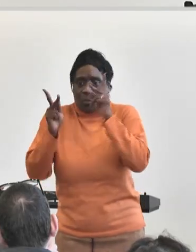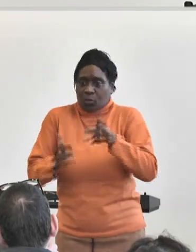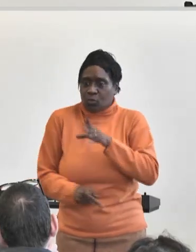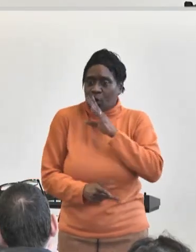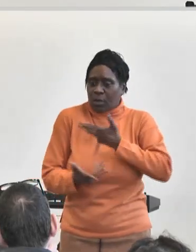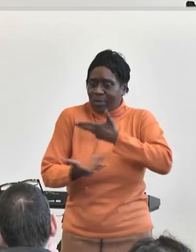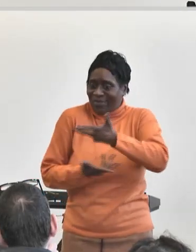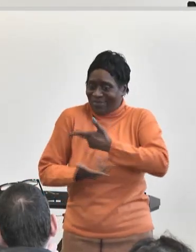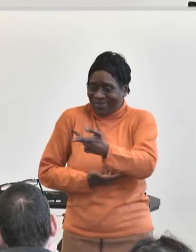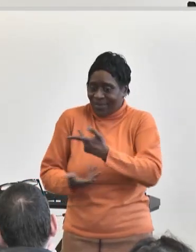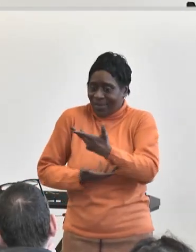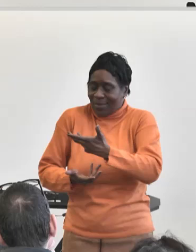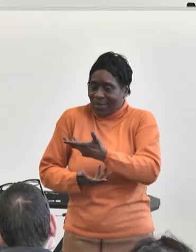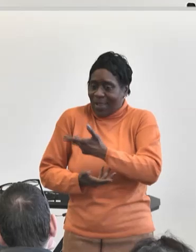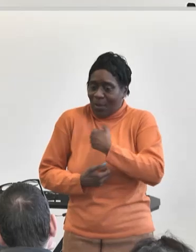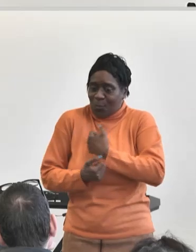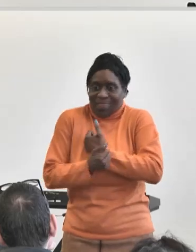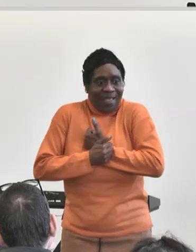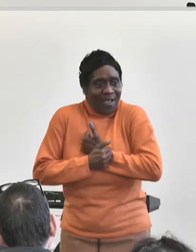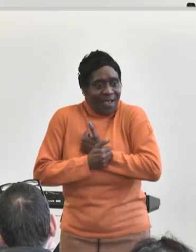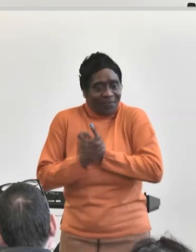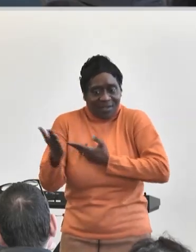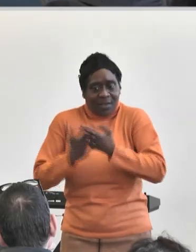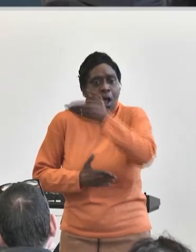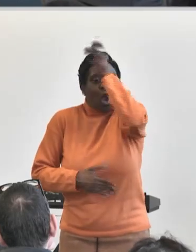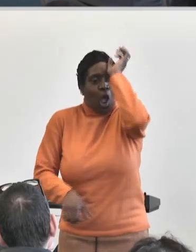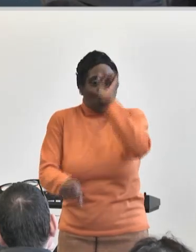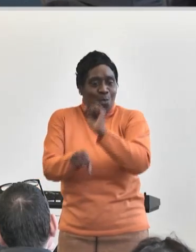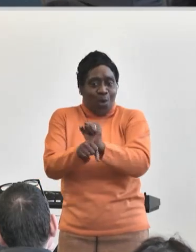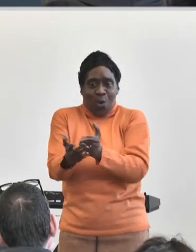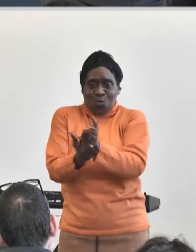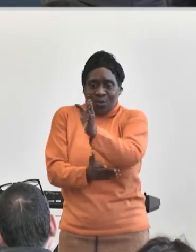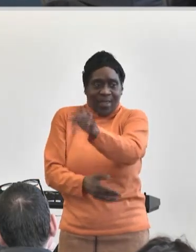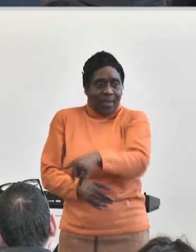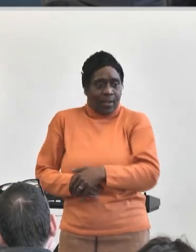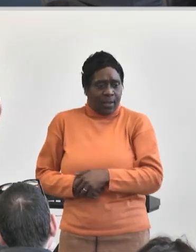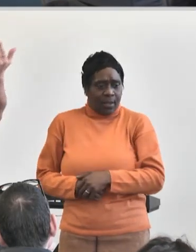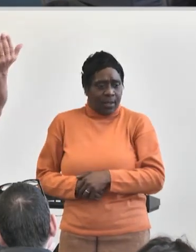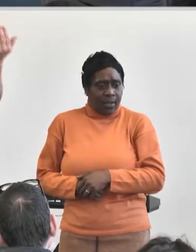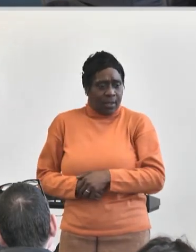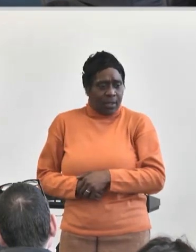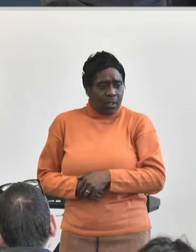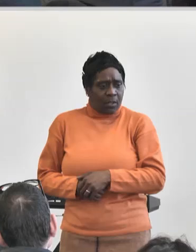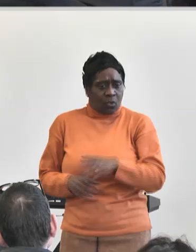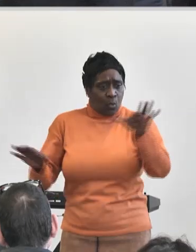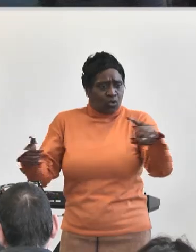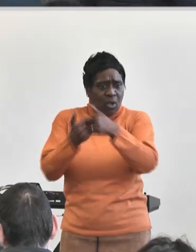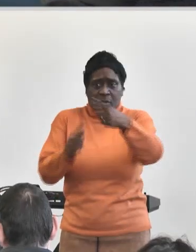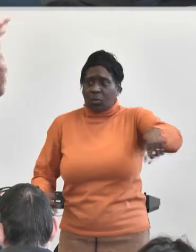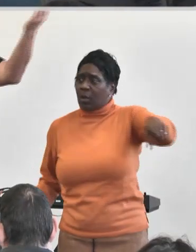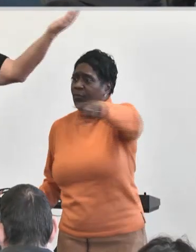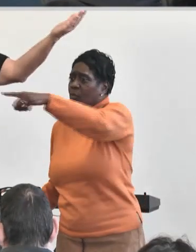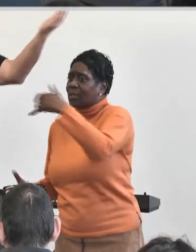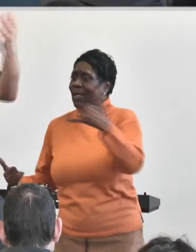speaking to, con el amor con la persona con la que está hablando, God works. Dios obra. And so I want to challenge us